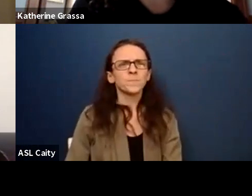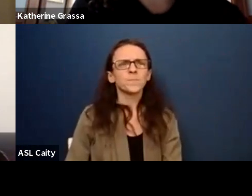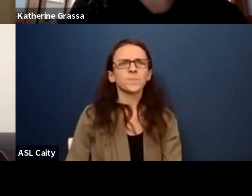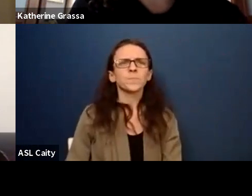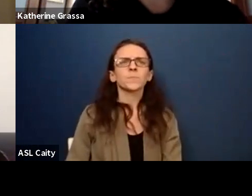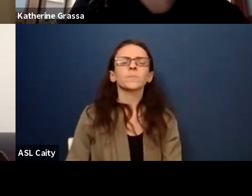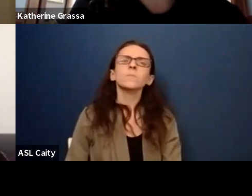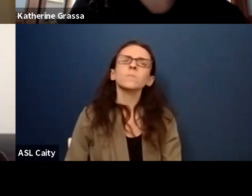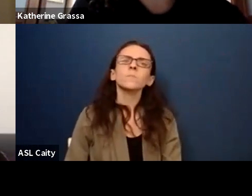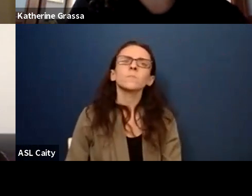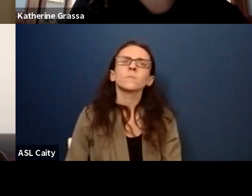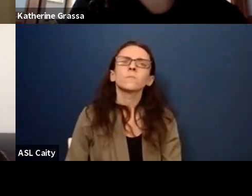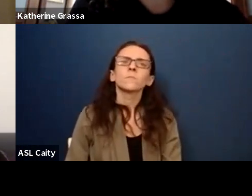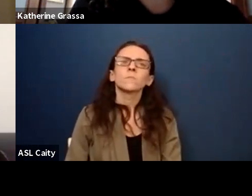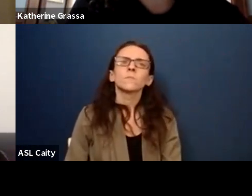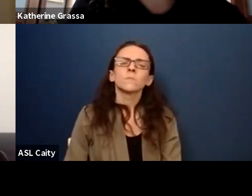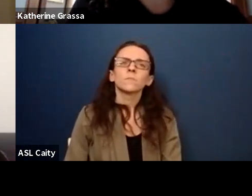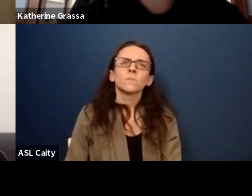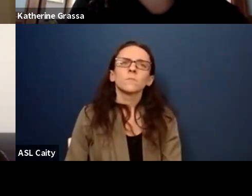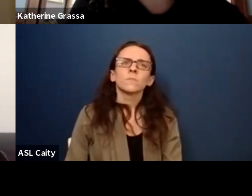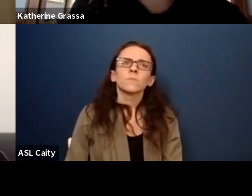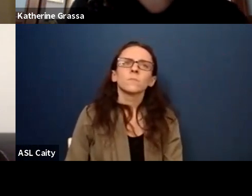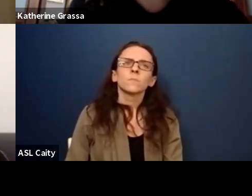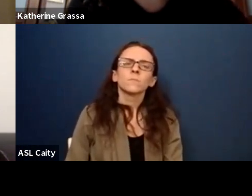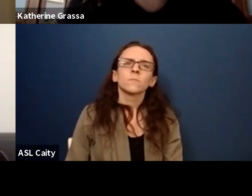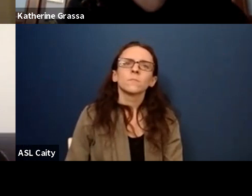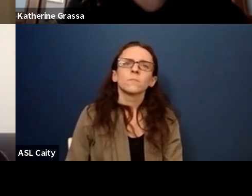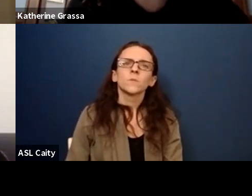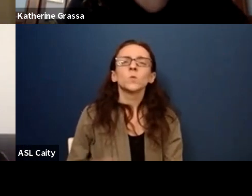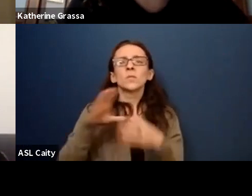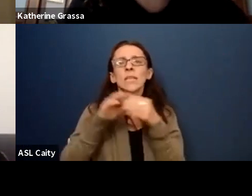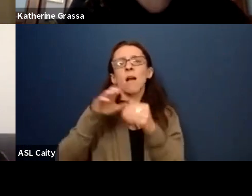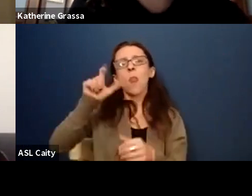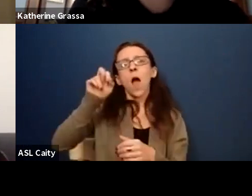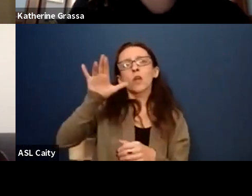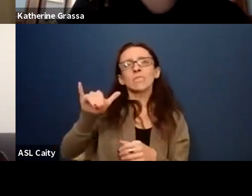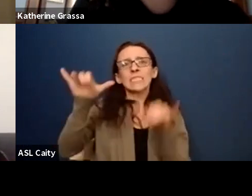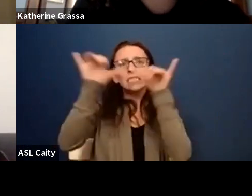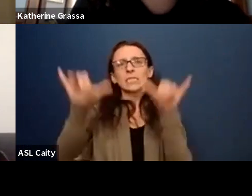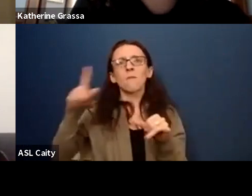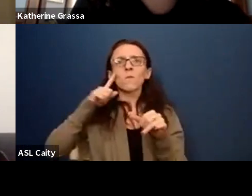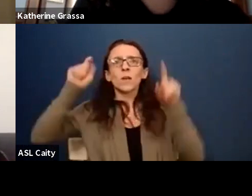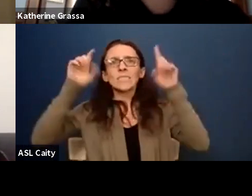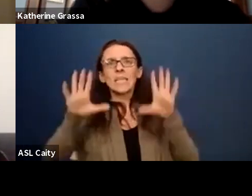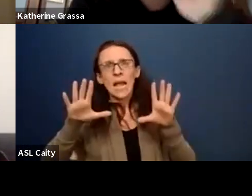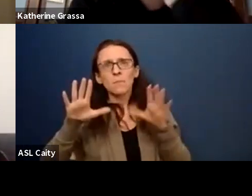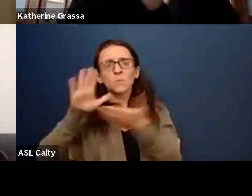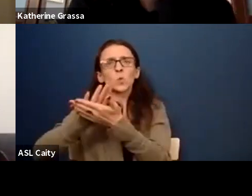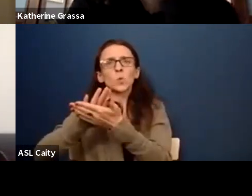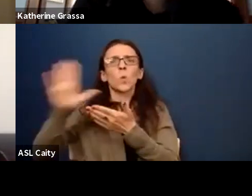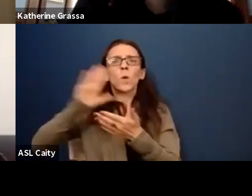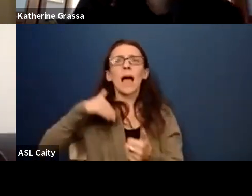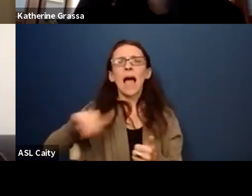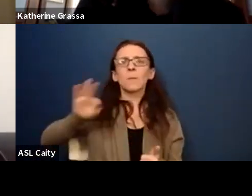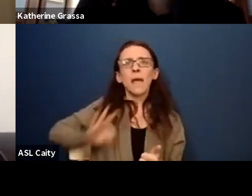it is not accurate that a lottery system for the exam schools would have a beneficial effect on enrollment anywhere